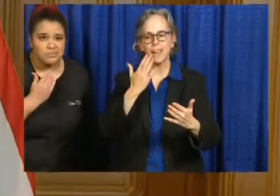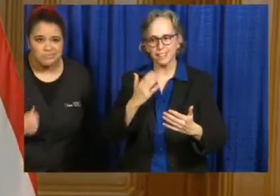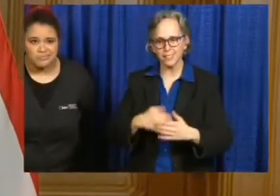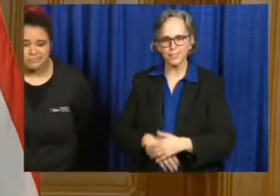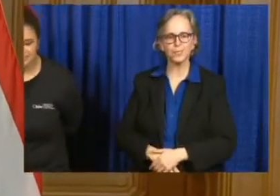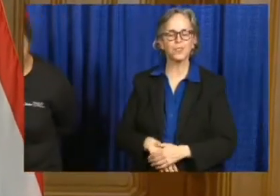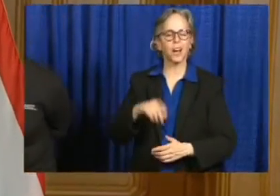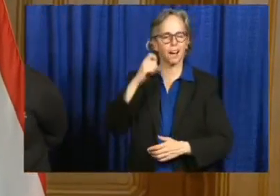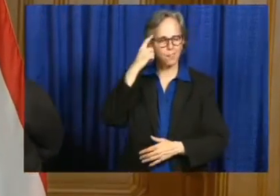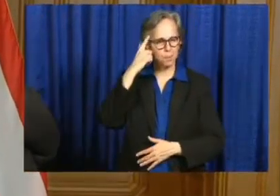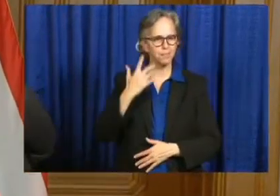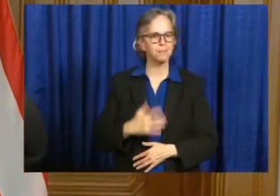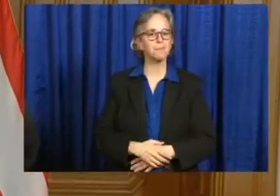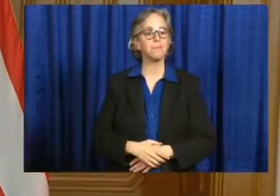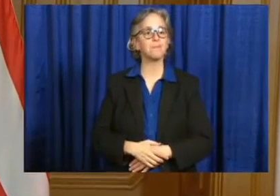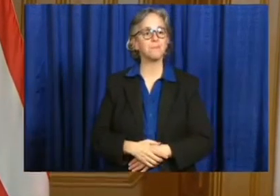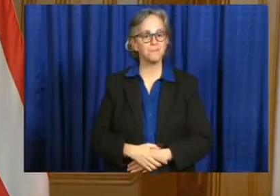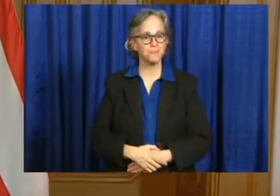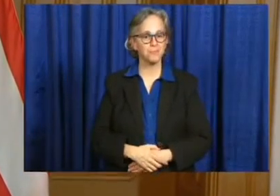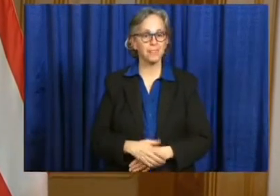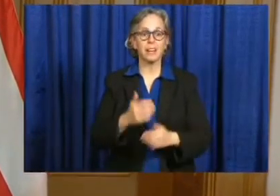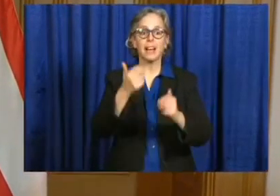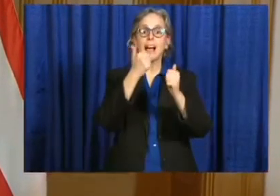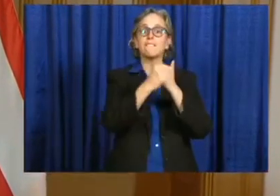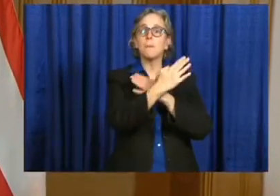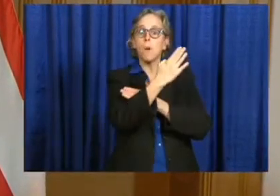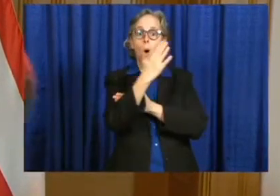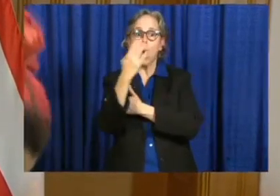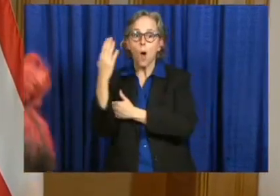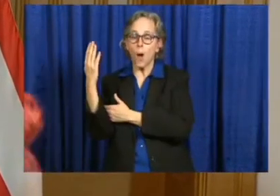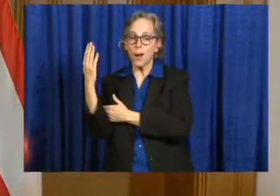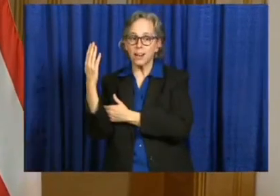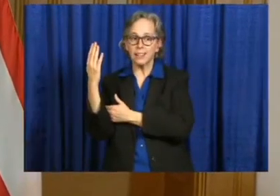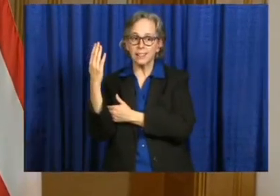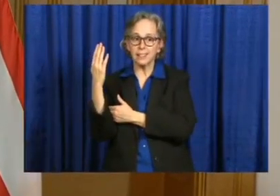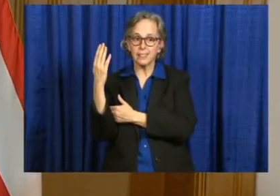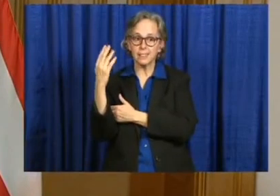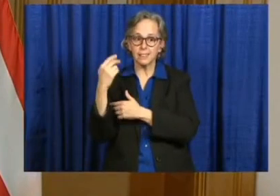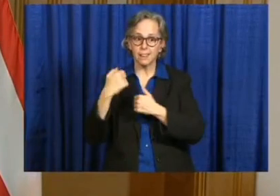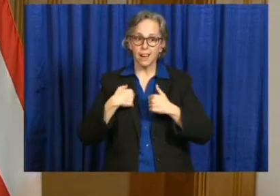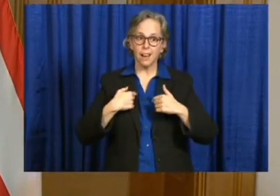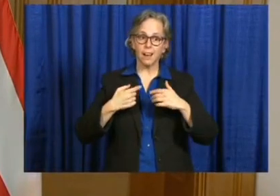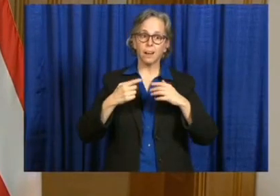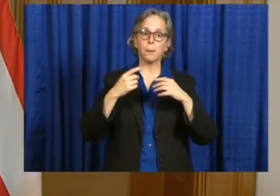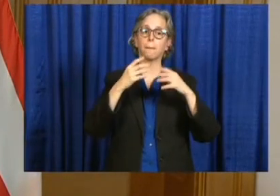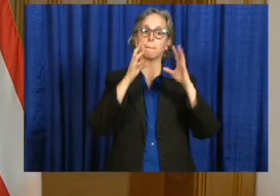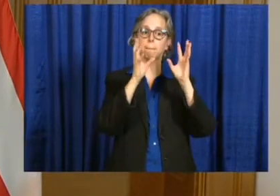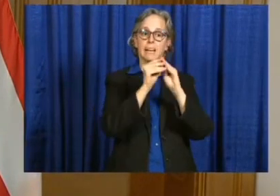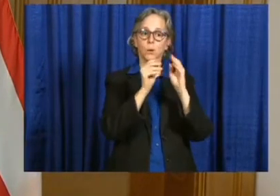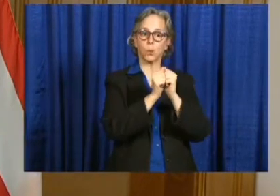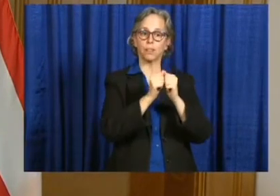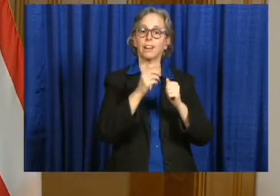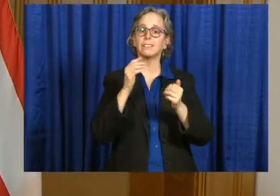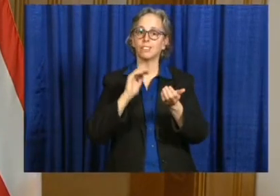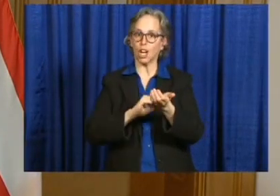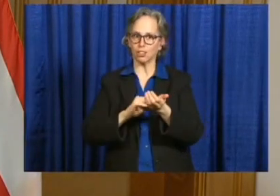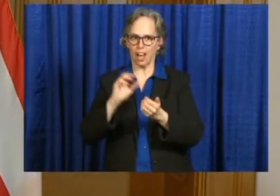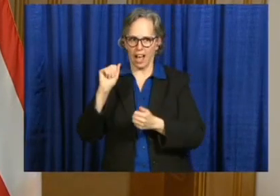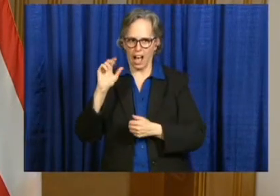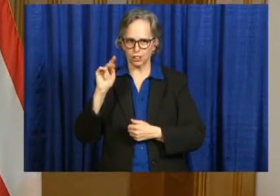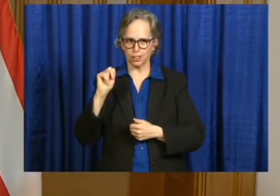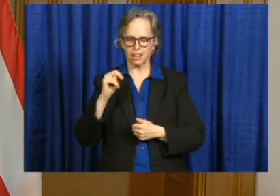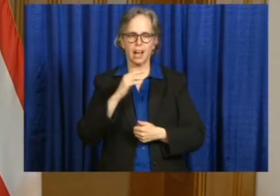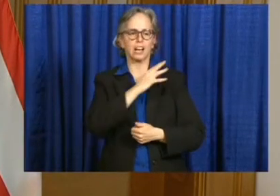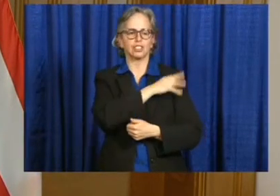Every morning I start with a briefing with from Dr. Acton and General Harris.